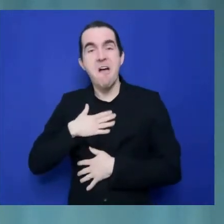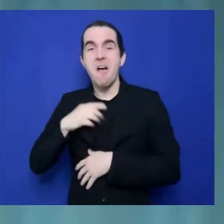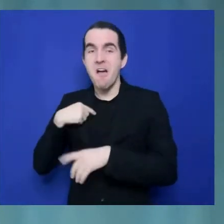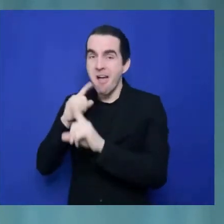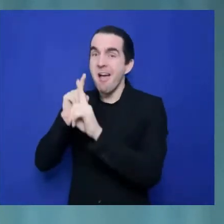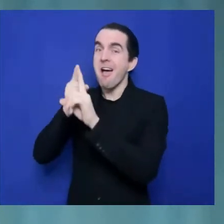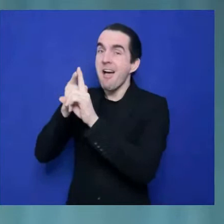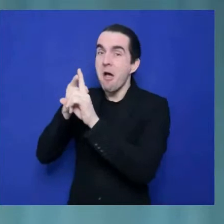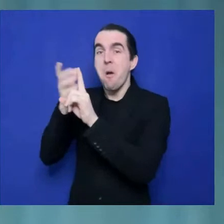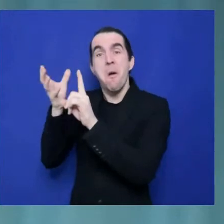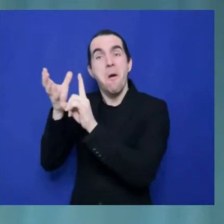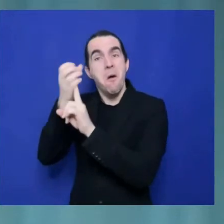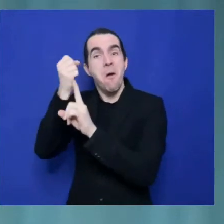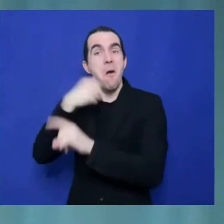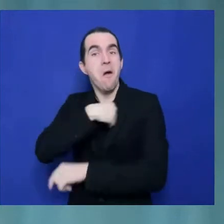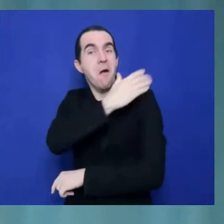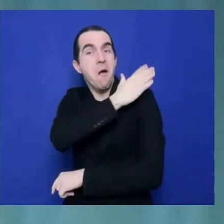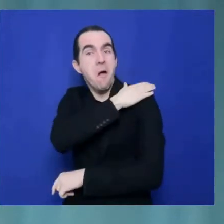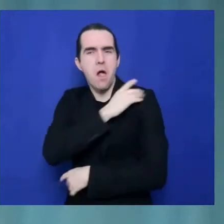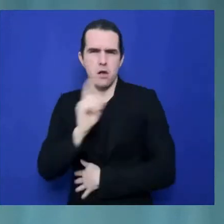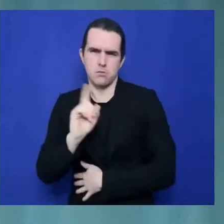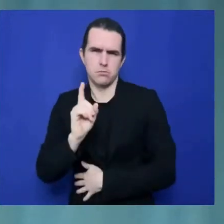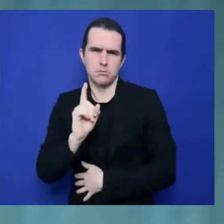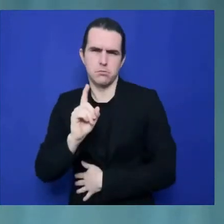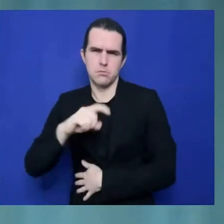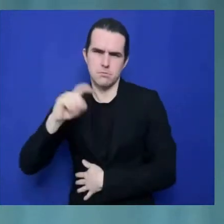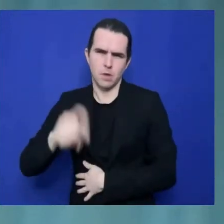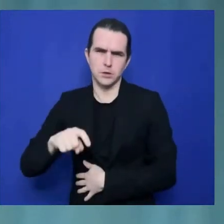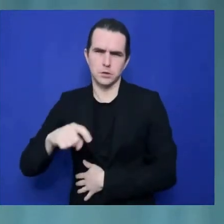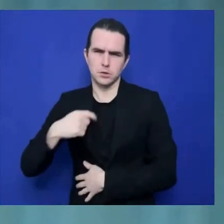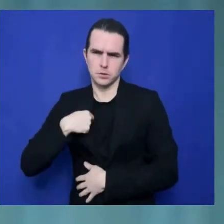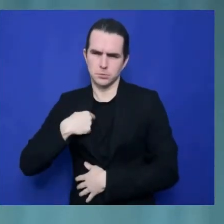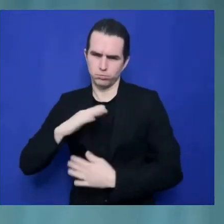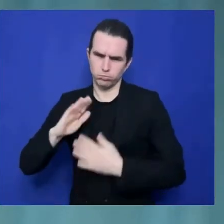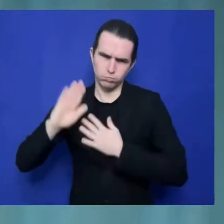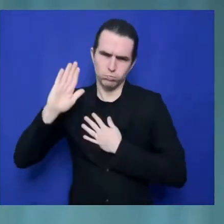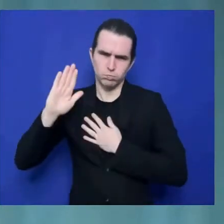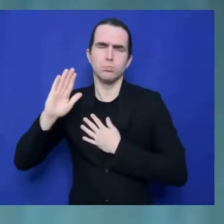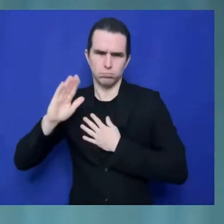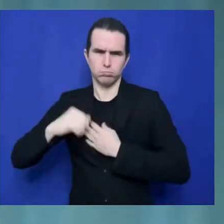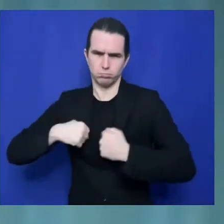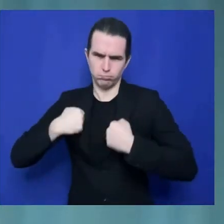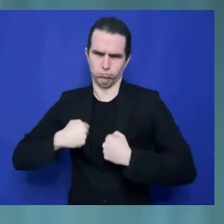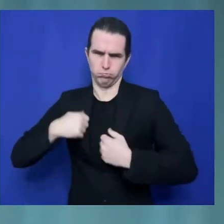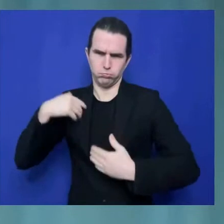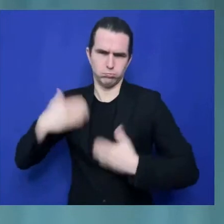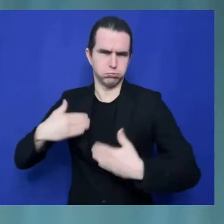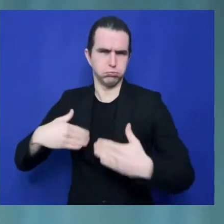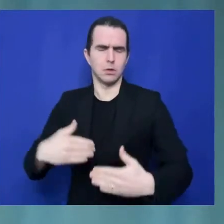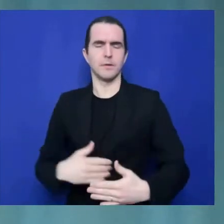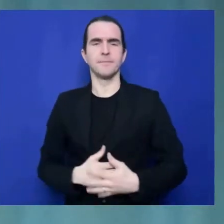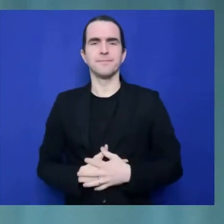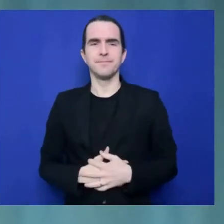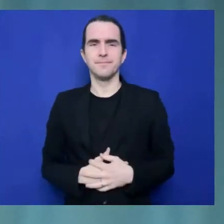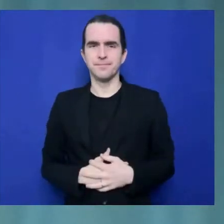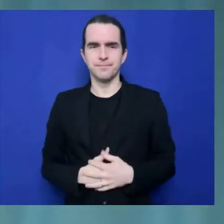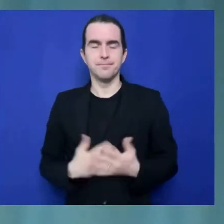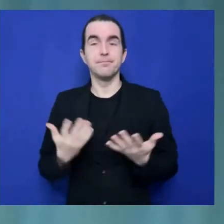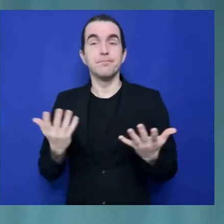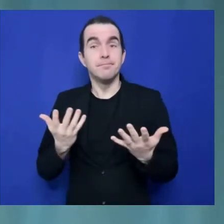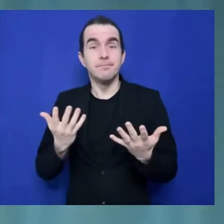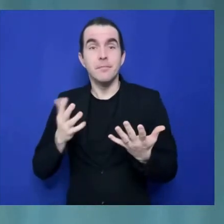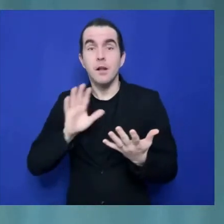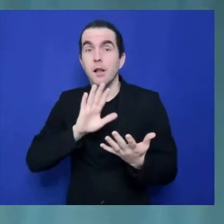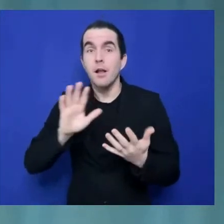that obligation. Removing barriers is paramount to ensuring that all people of all abilities can